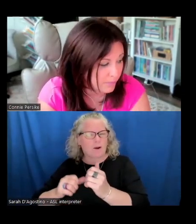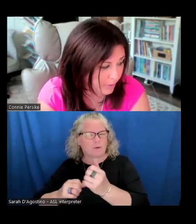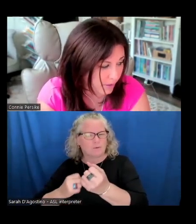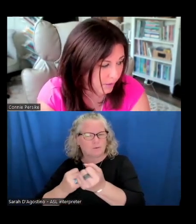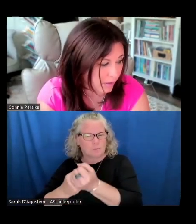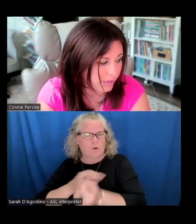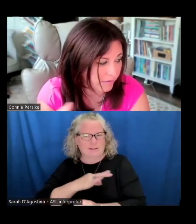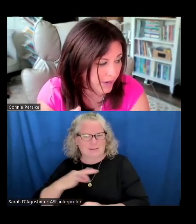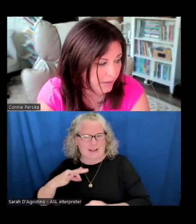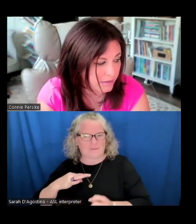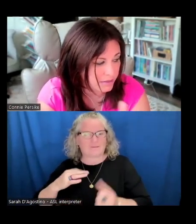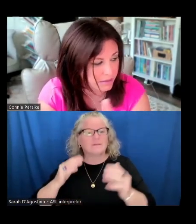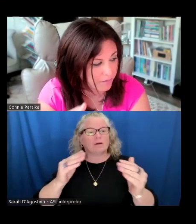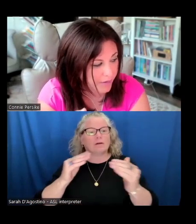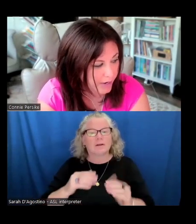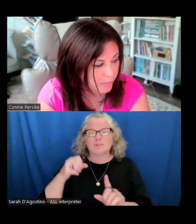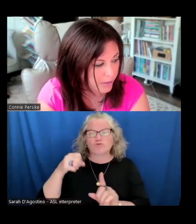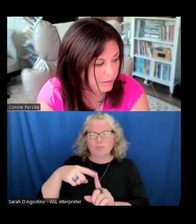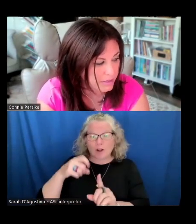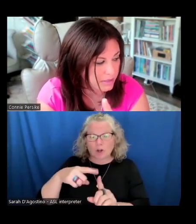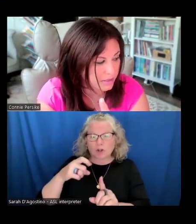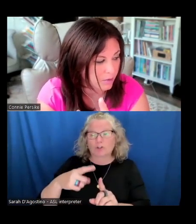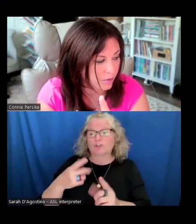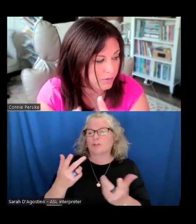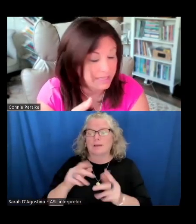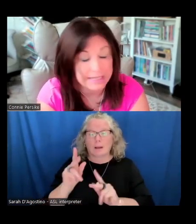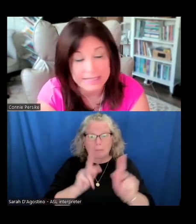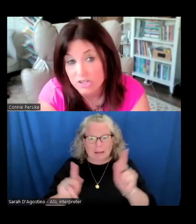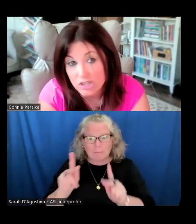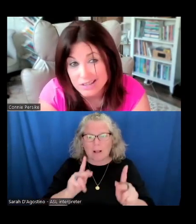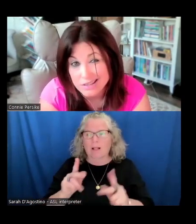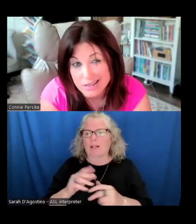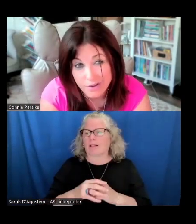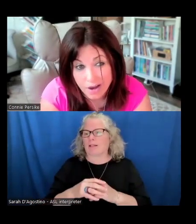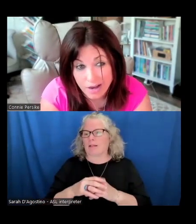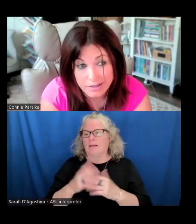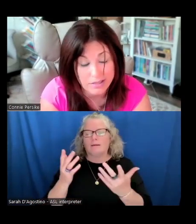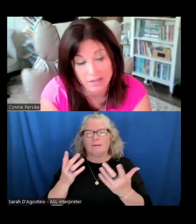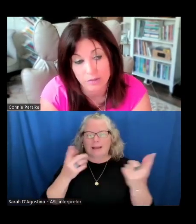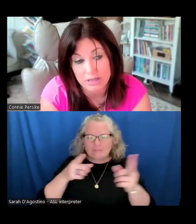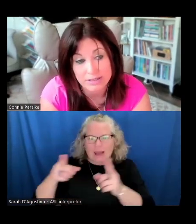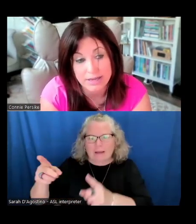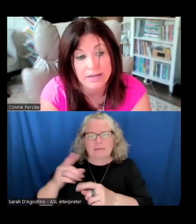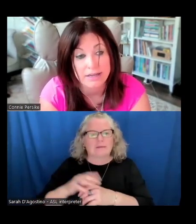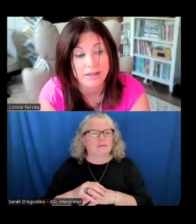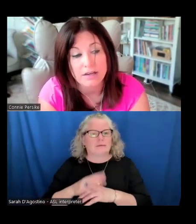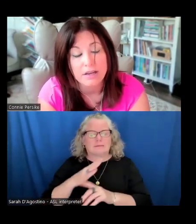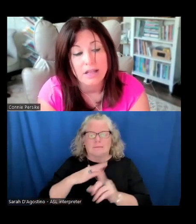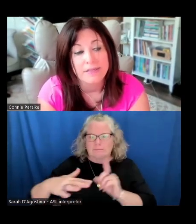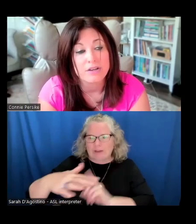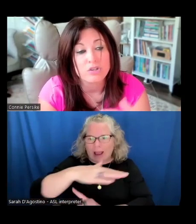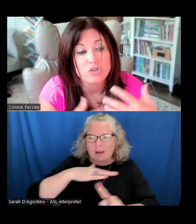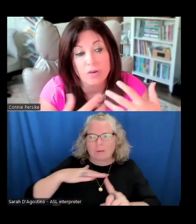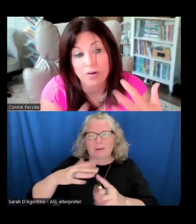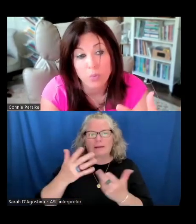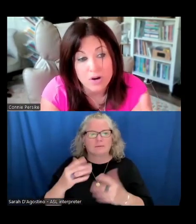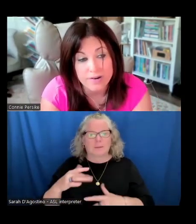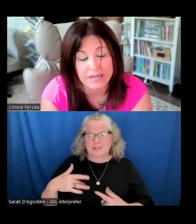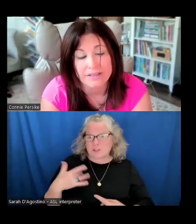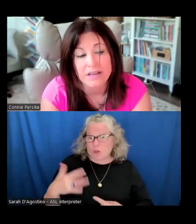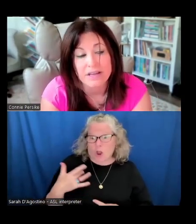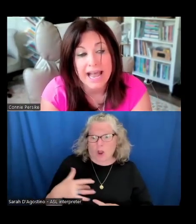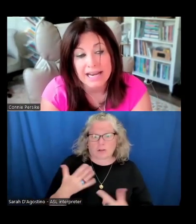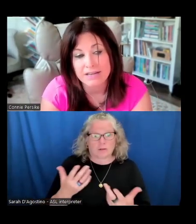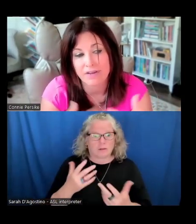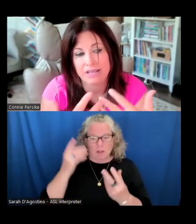are people, events, environments, sensations, thoughts. It could be anxiety that or a